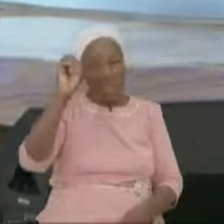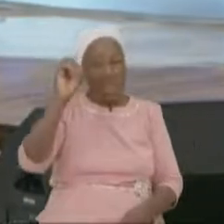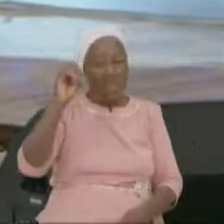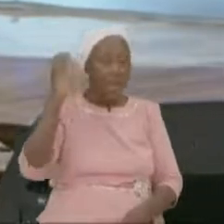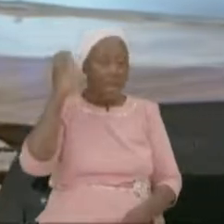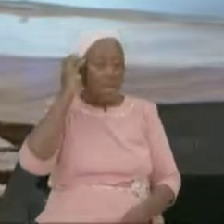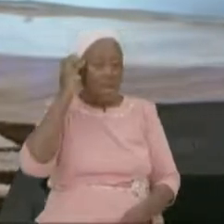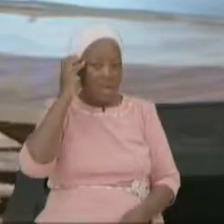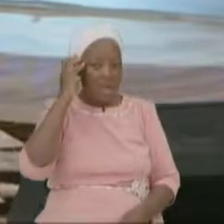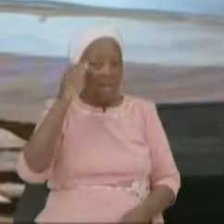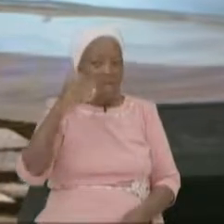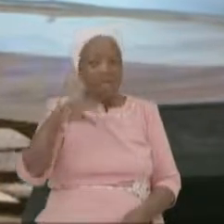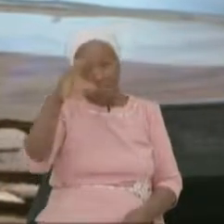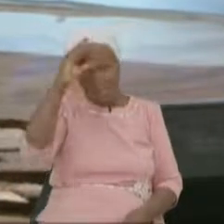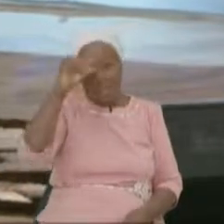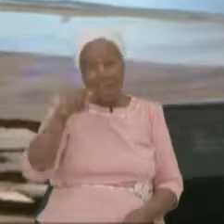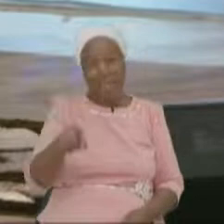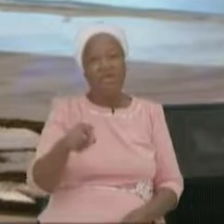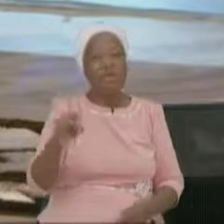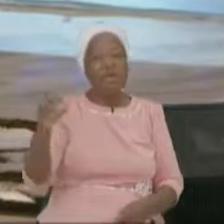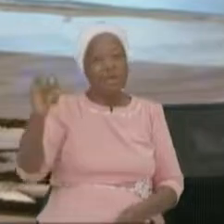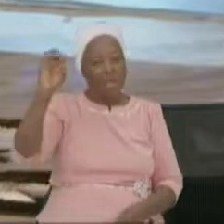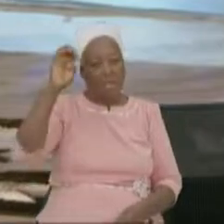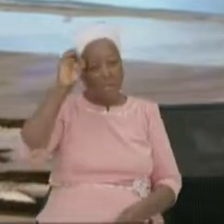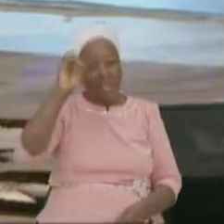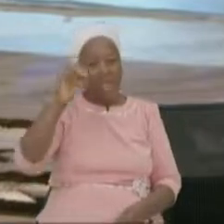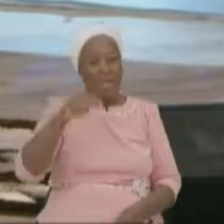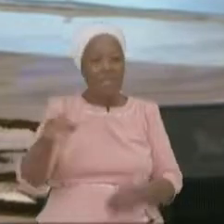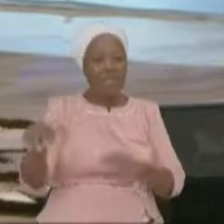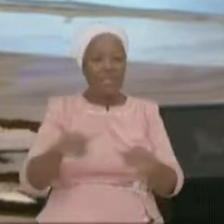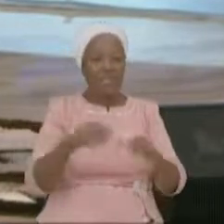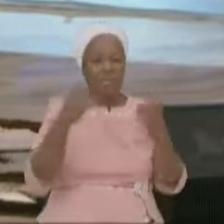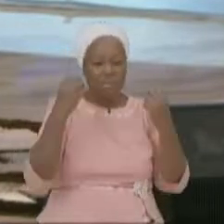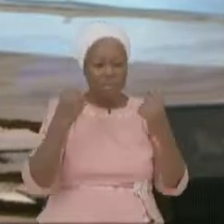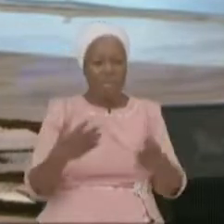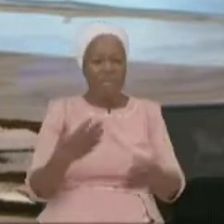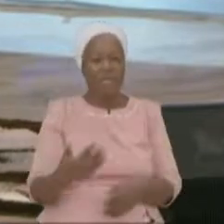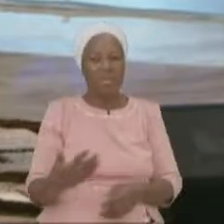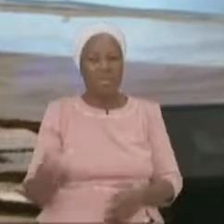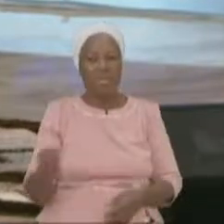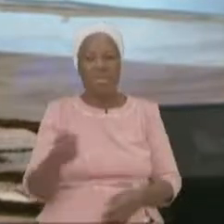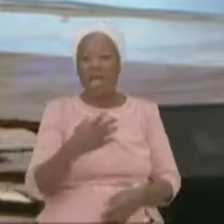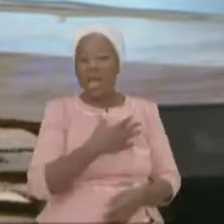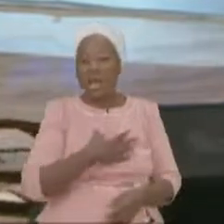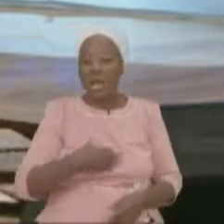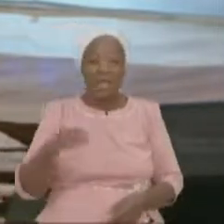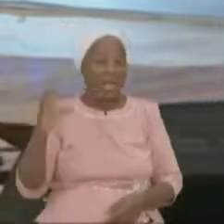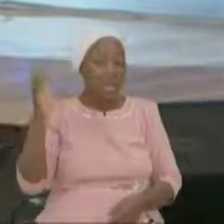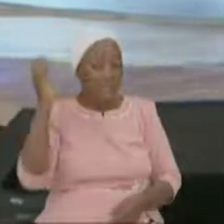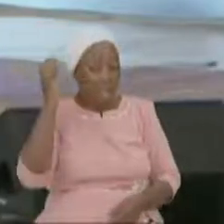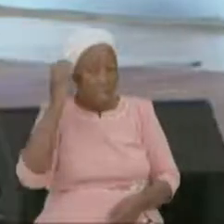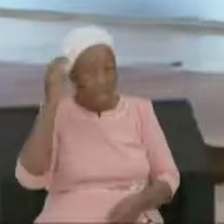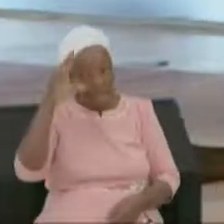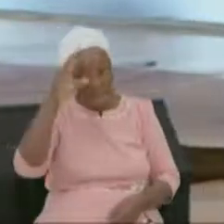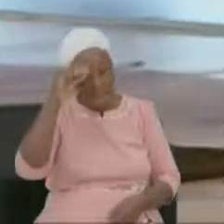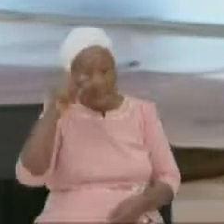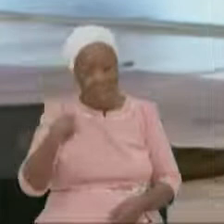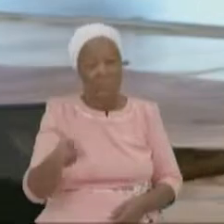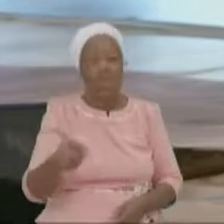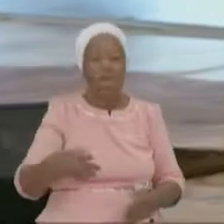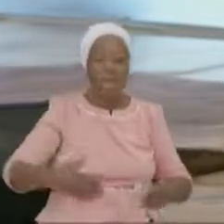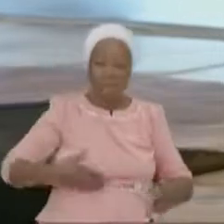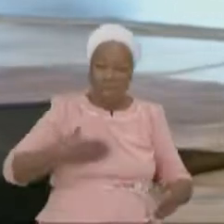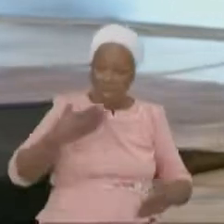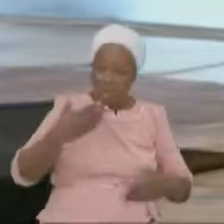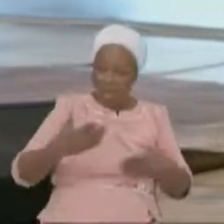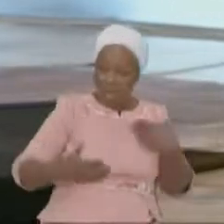him, he did many things and heard him gladly.